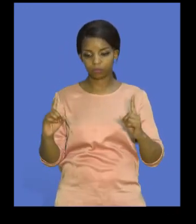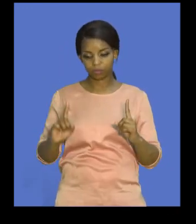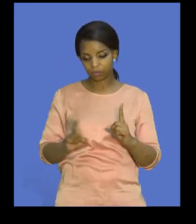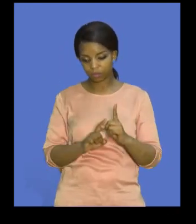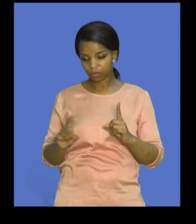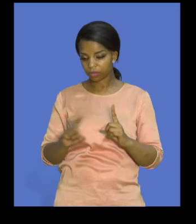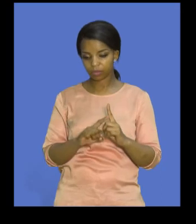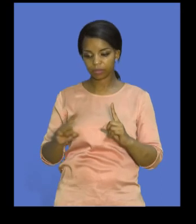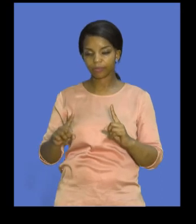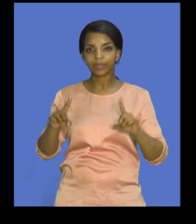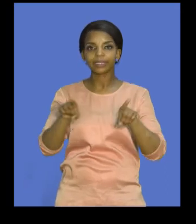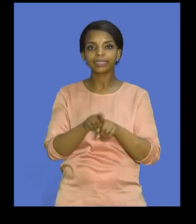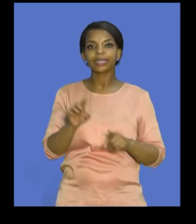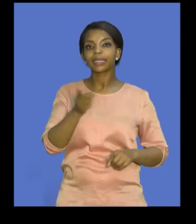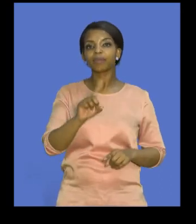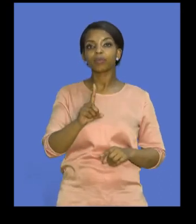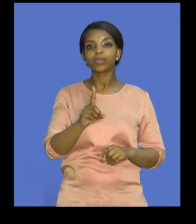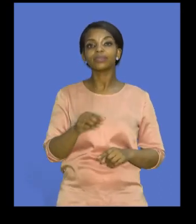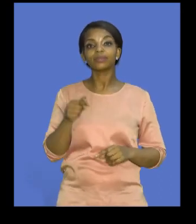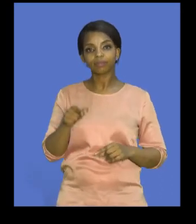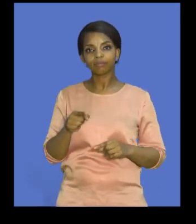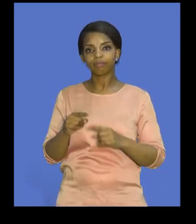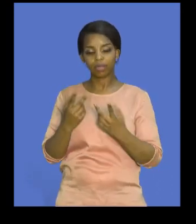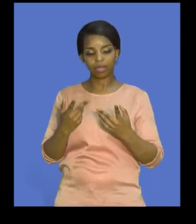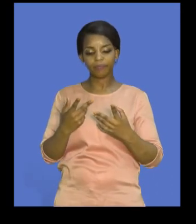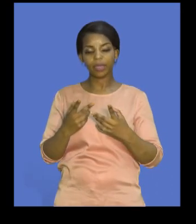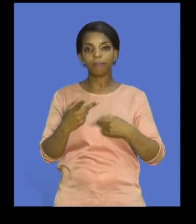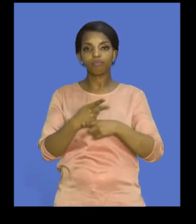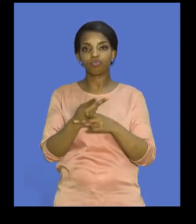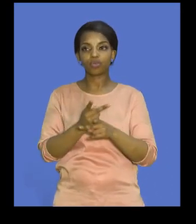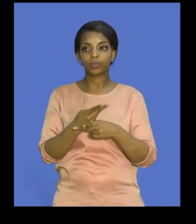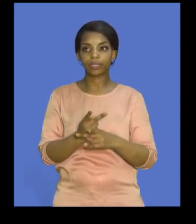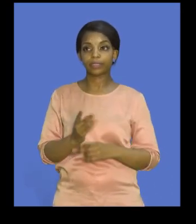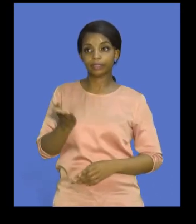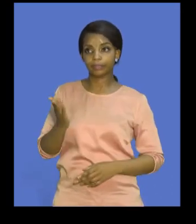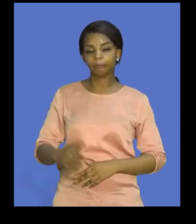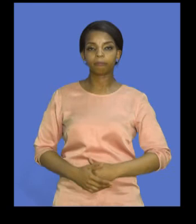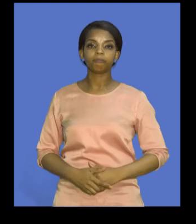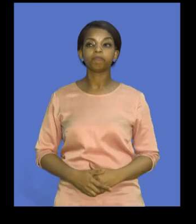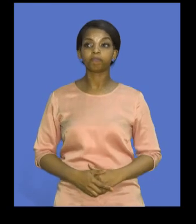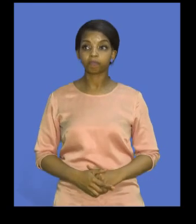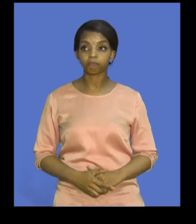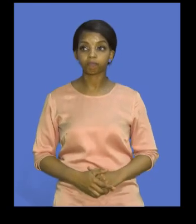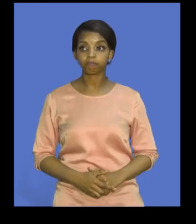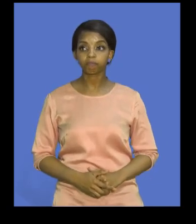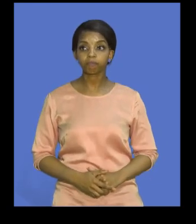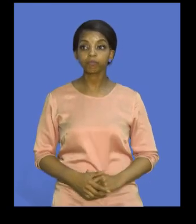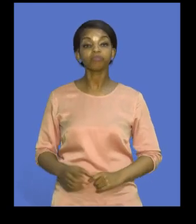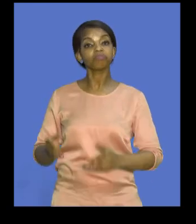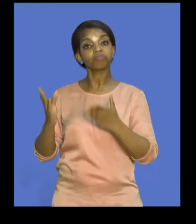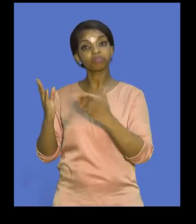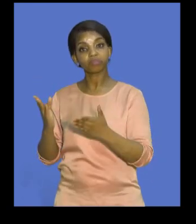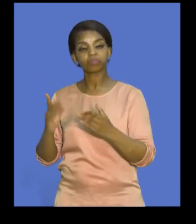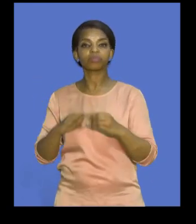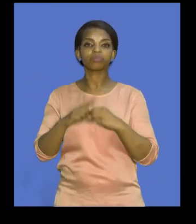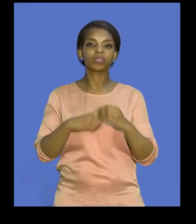of charges, and as far as the Coulombs law is concerned. Right. Now, this is what it's all about. This is what it all boils